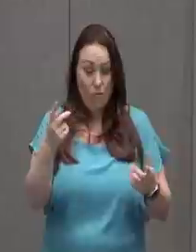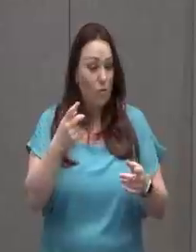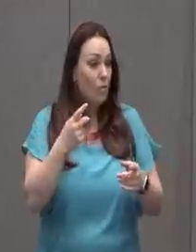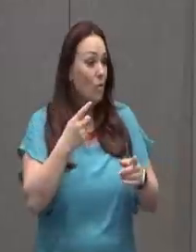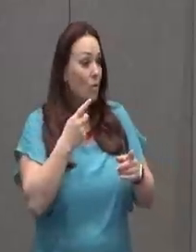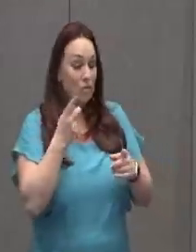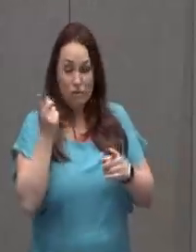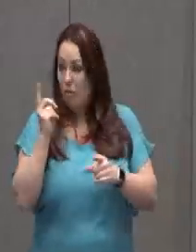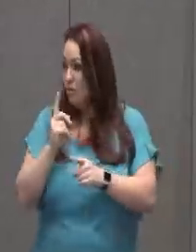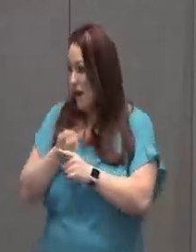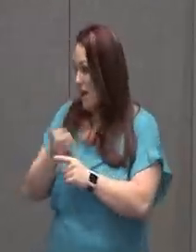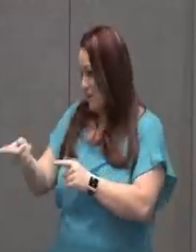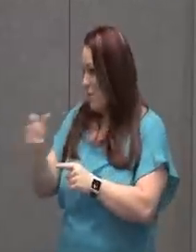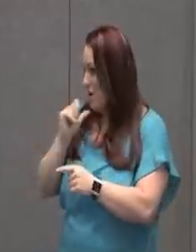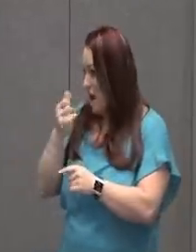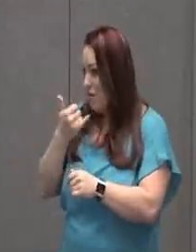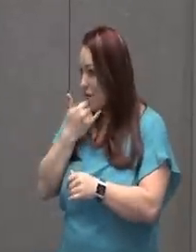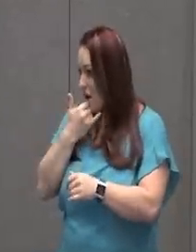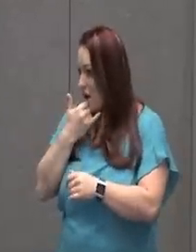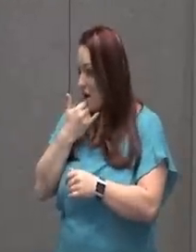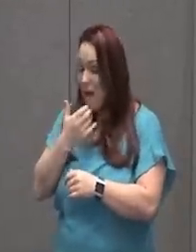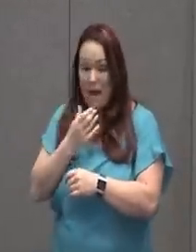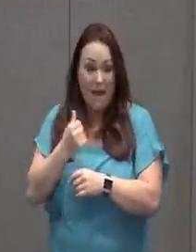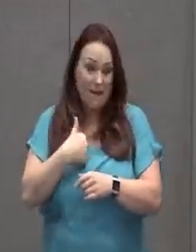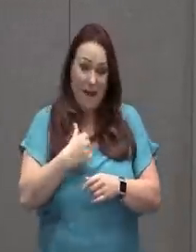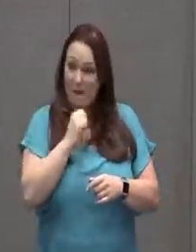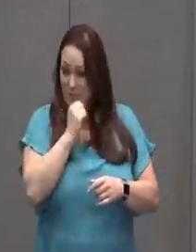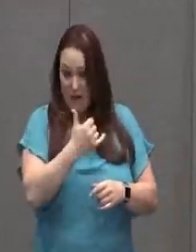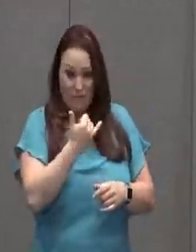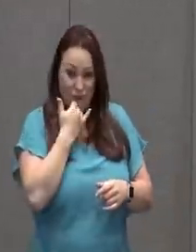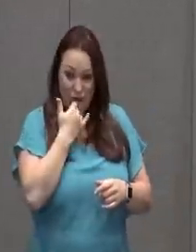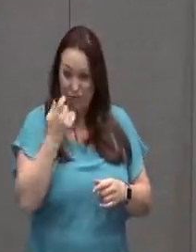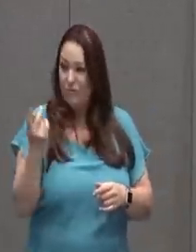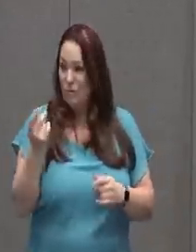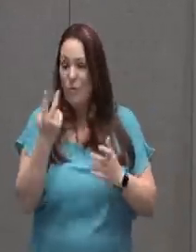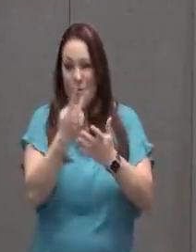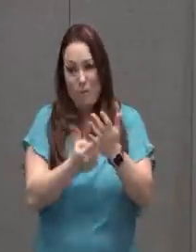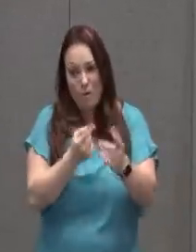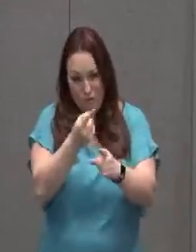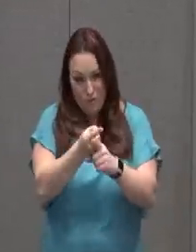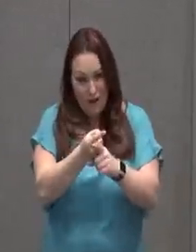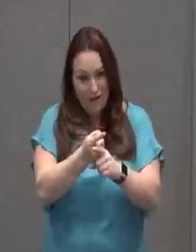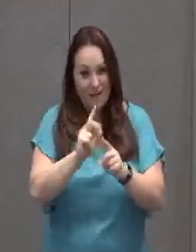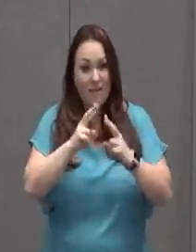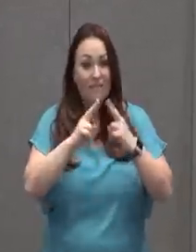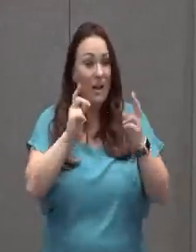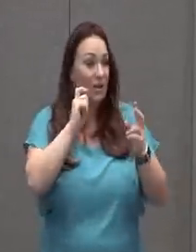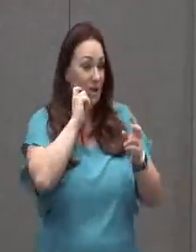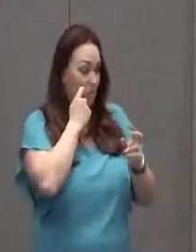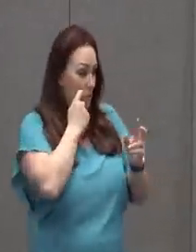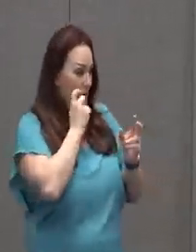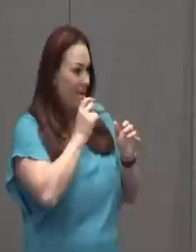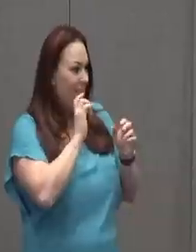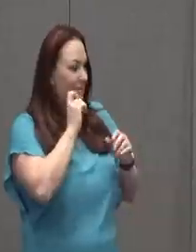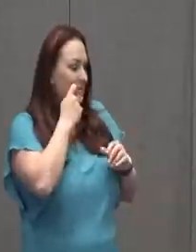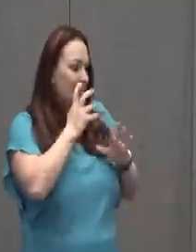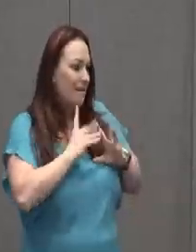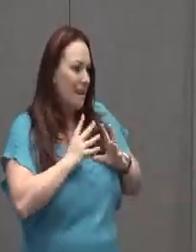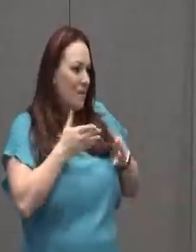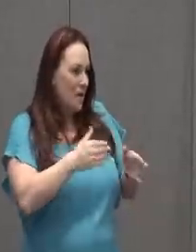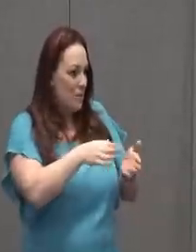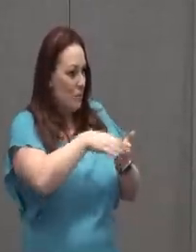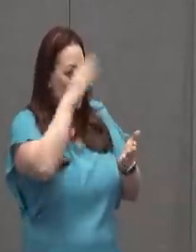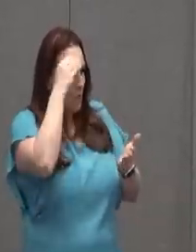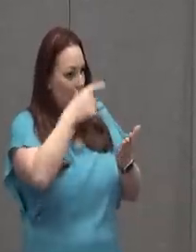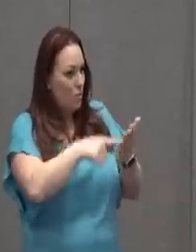Garcia, you are not incorrect, and neither am I. Very cool. This is a neat way to learn what a word means